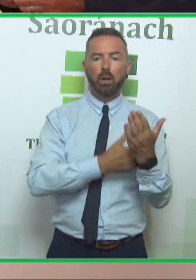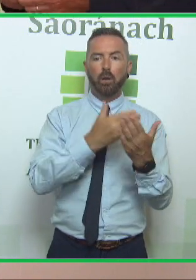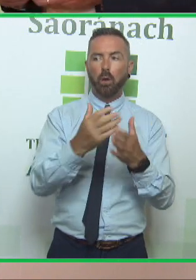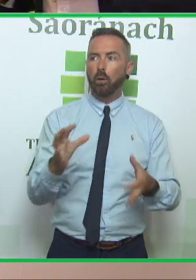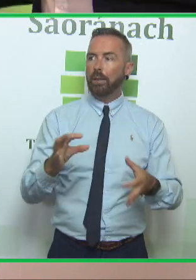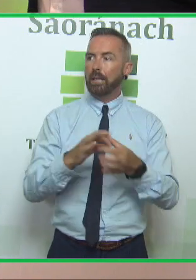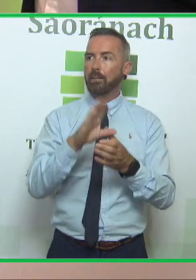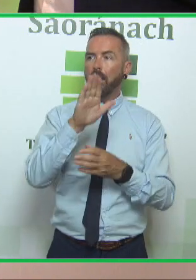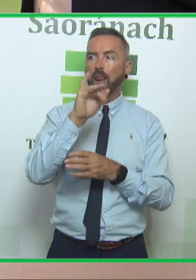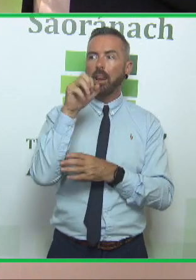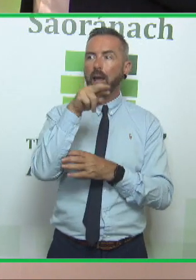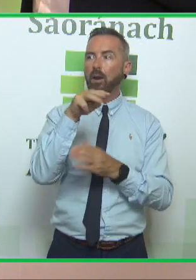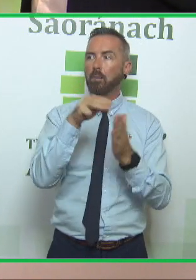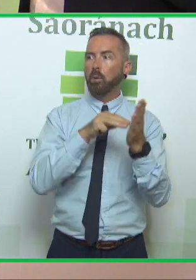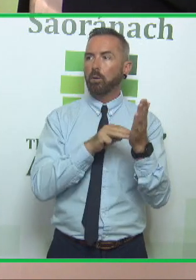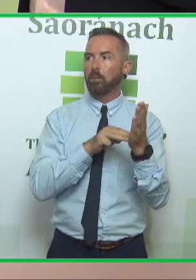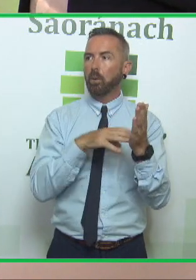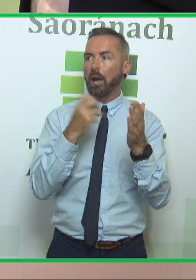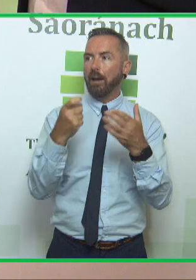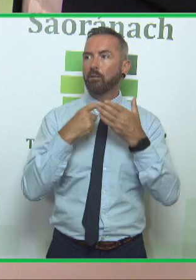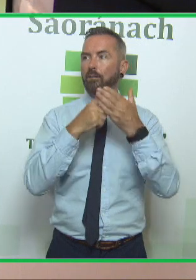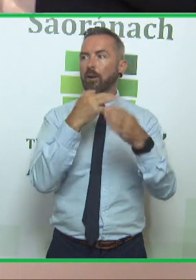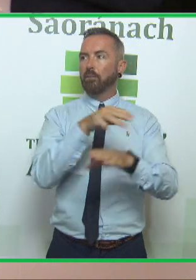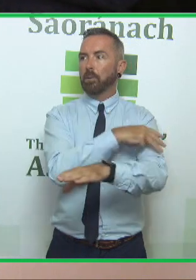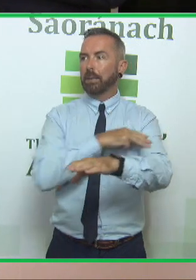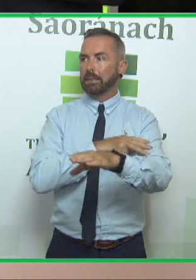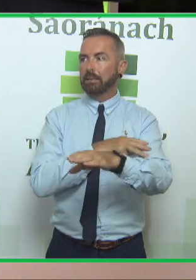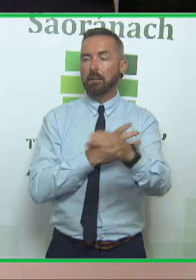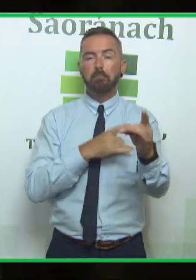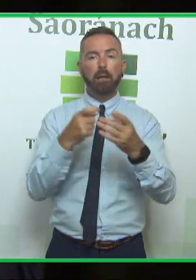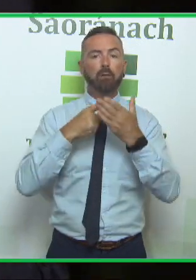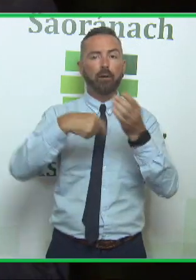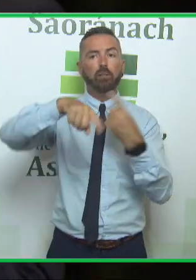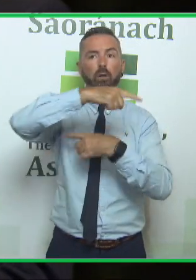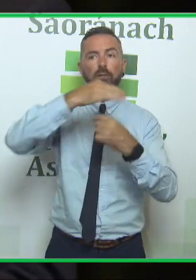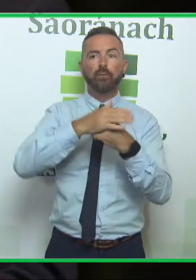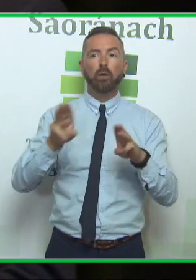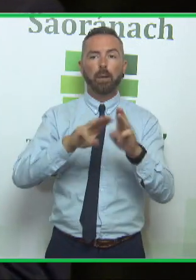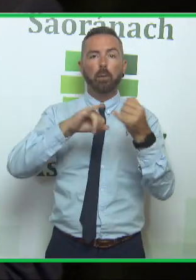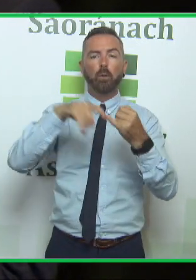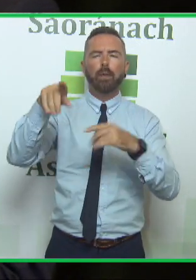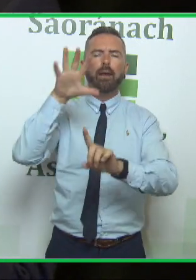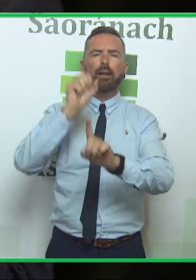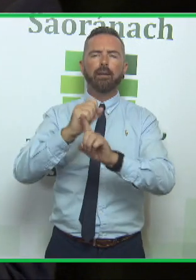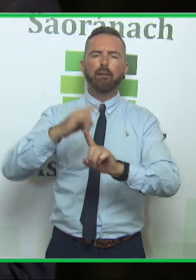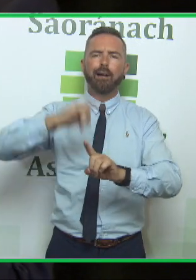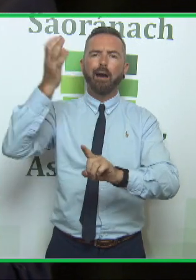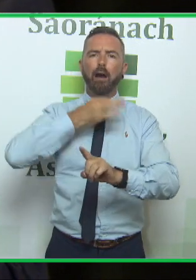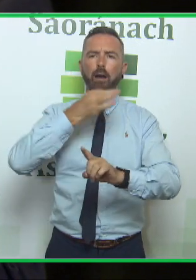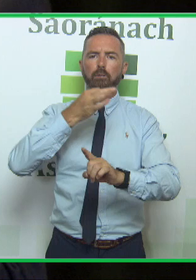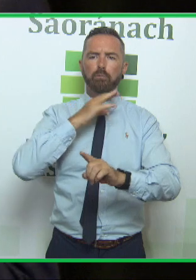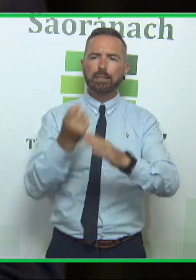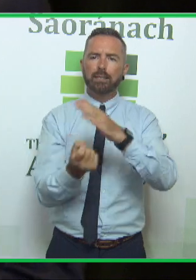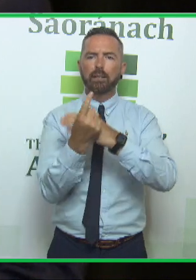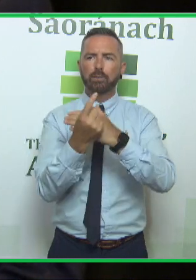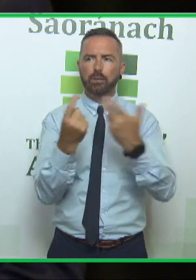LAIR programme. We take referrals from Gardaí. They make referrals to us for people that they've identified as having